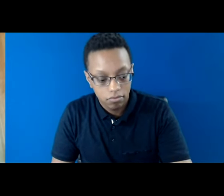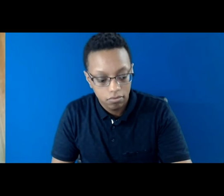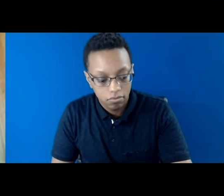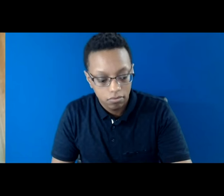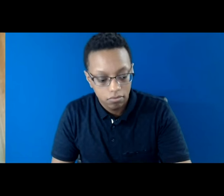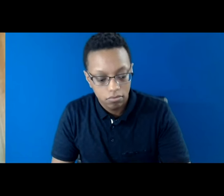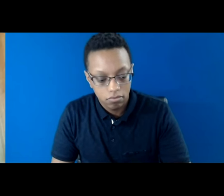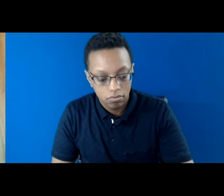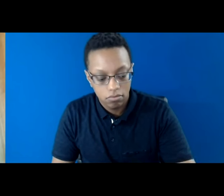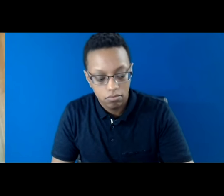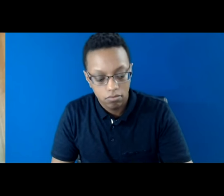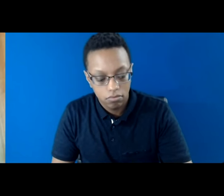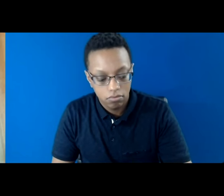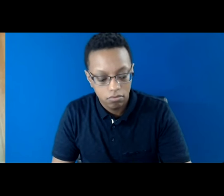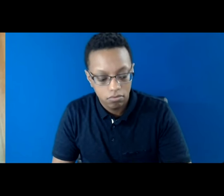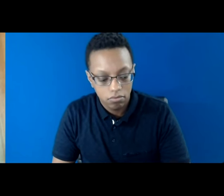question.